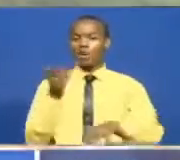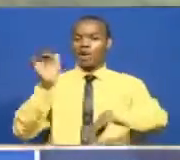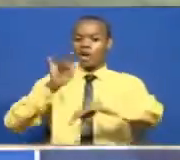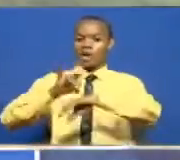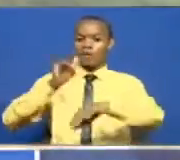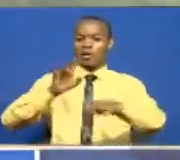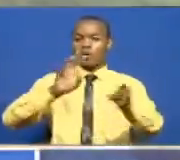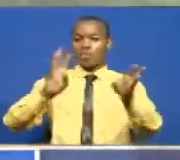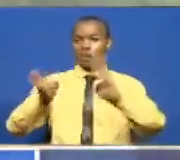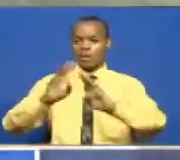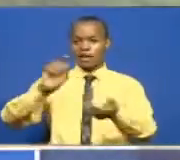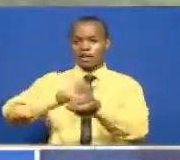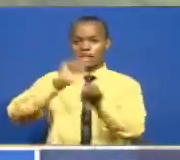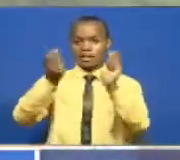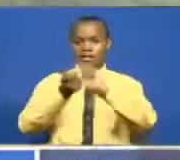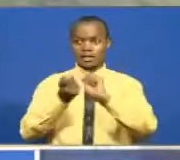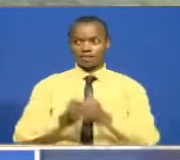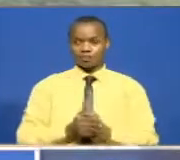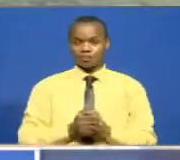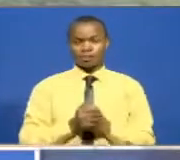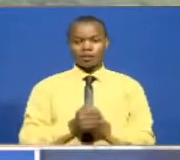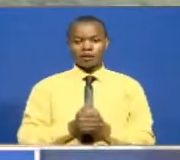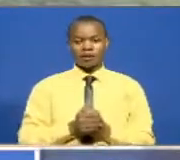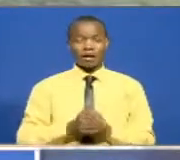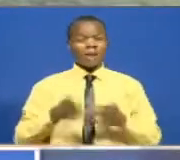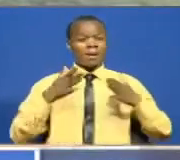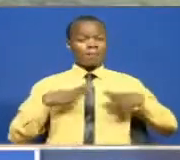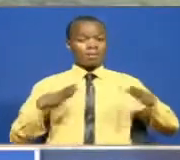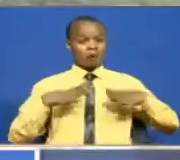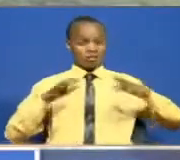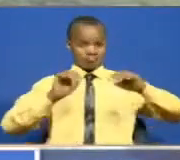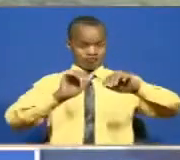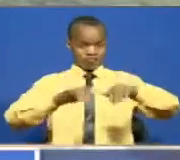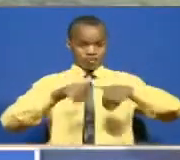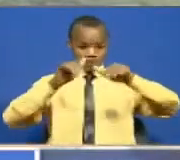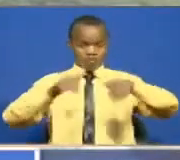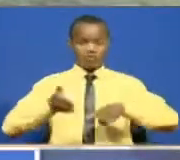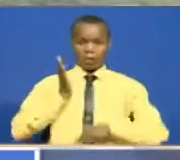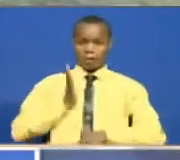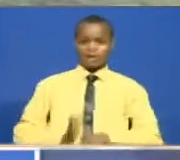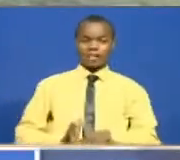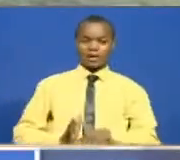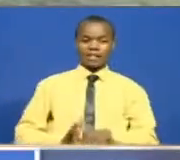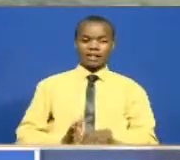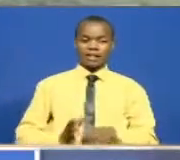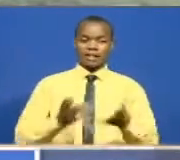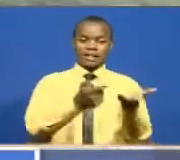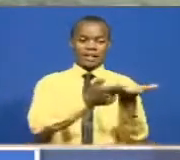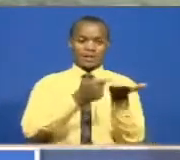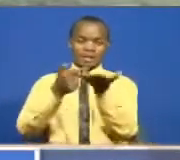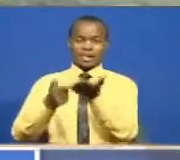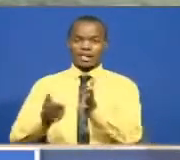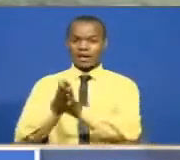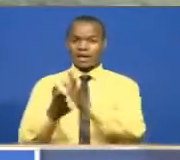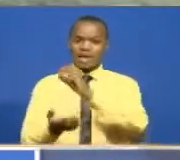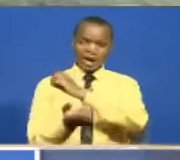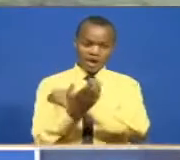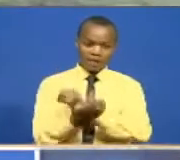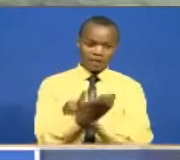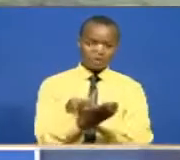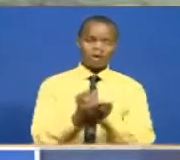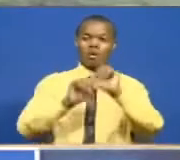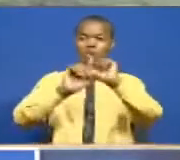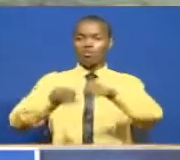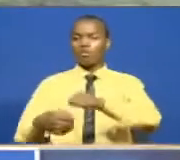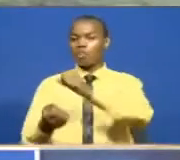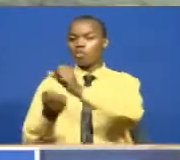change. Crops, the agricultural people discuss or give advisories on the crops that will do well in that